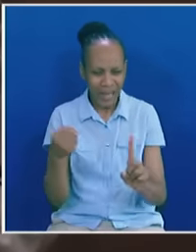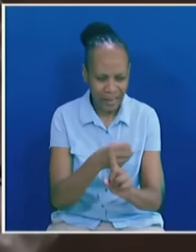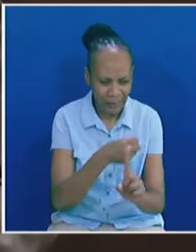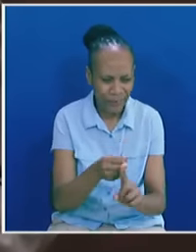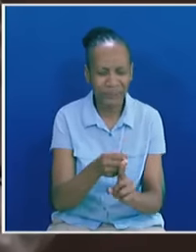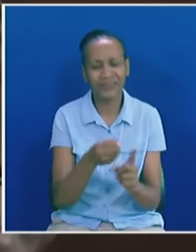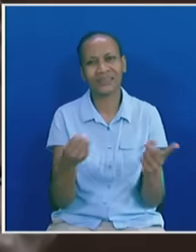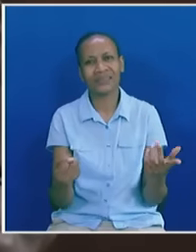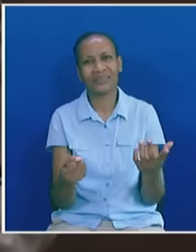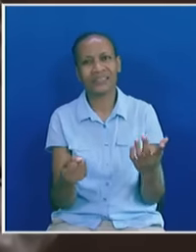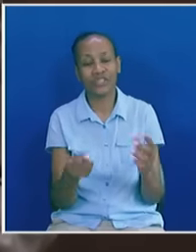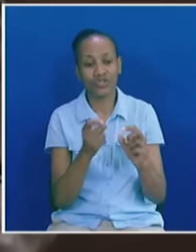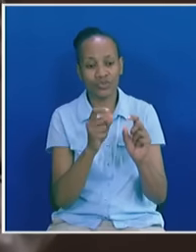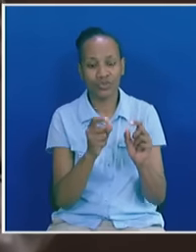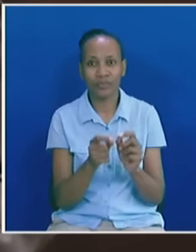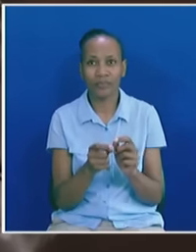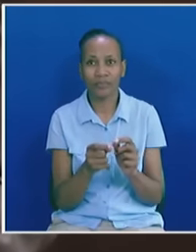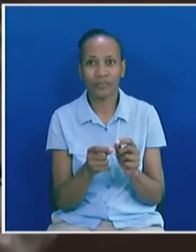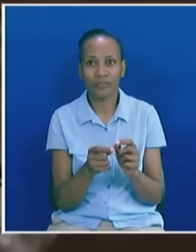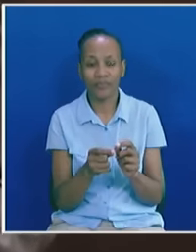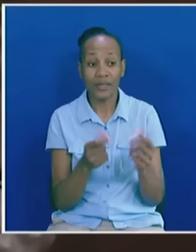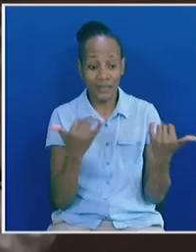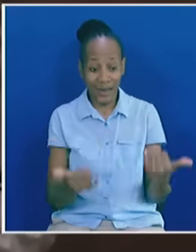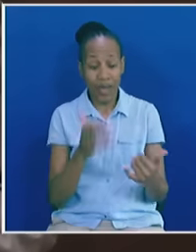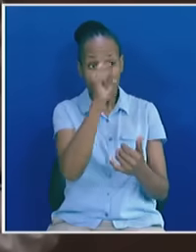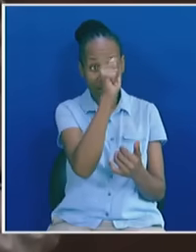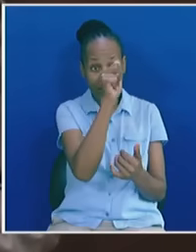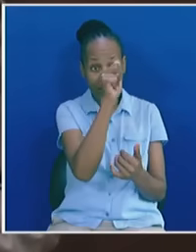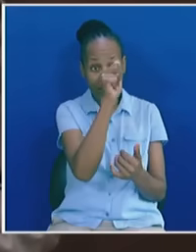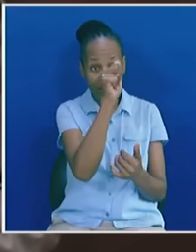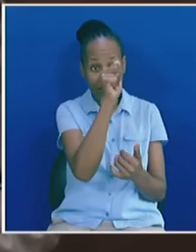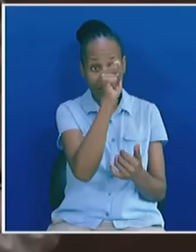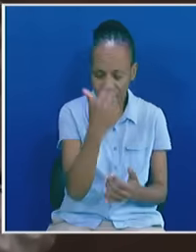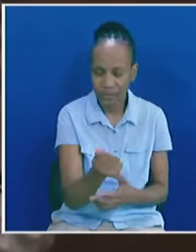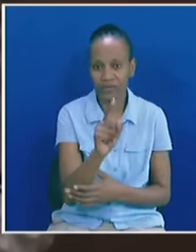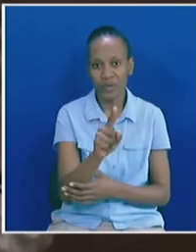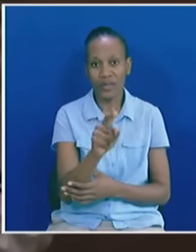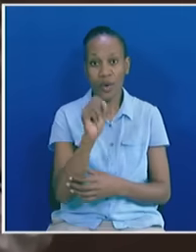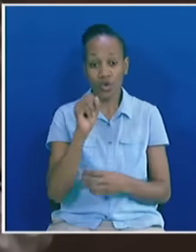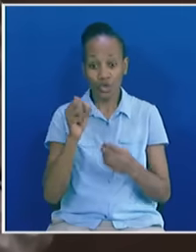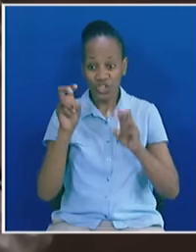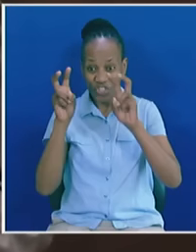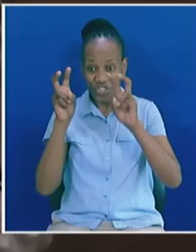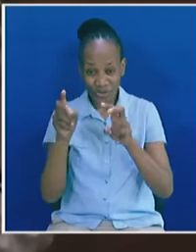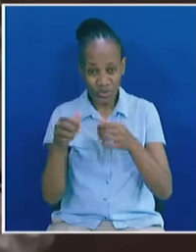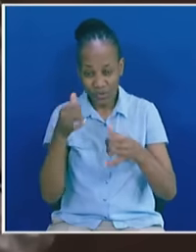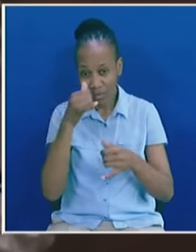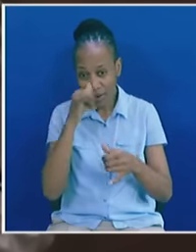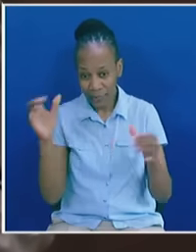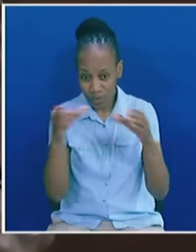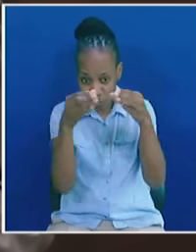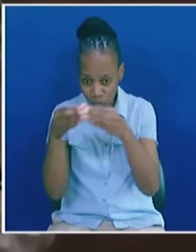exploiting their vulnerability. The ANC believes that to combat syndicate crimes in